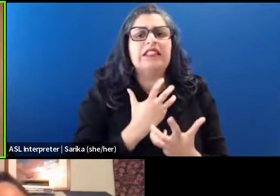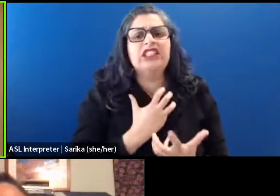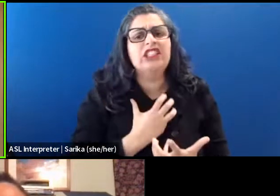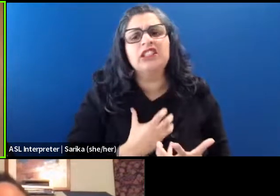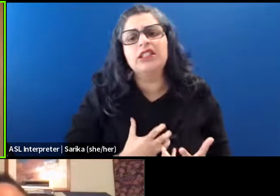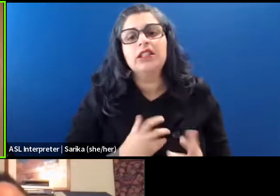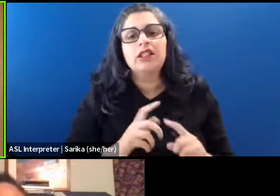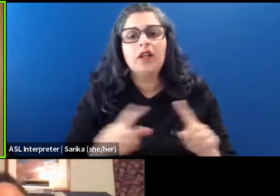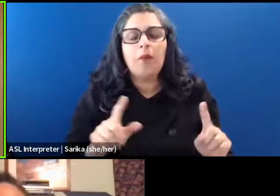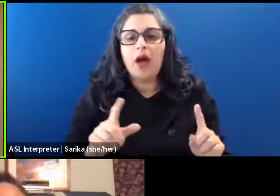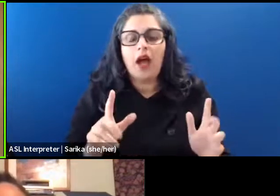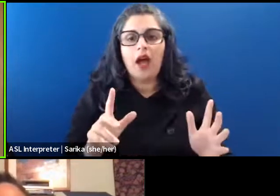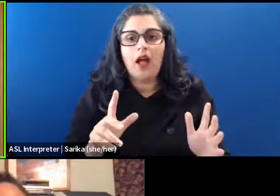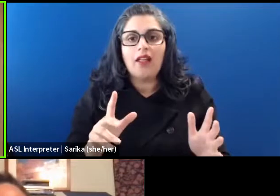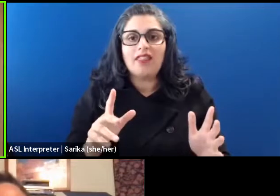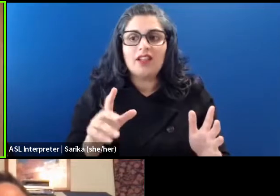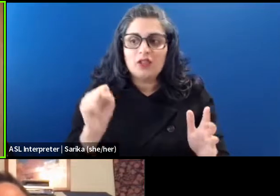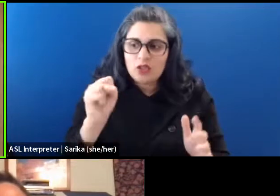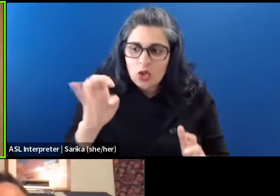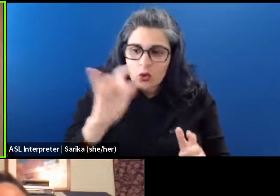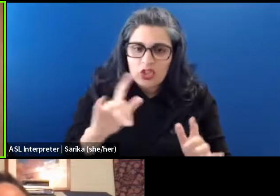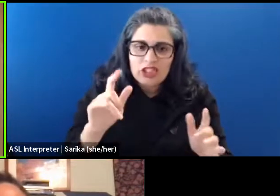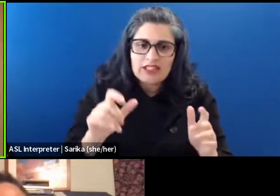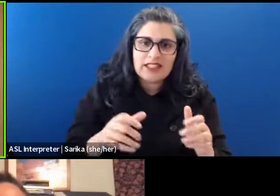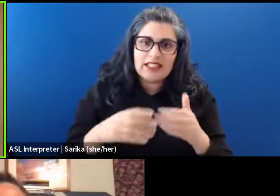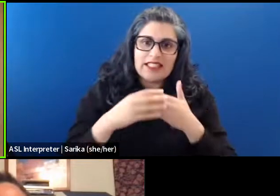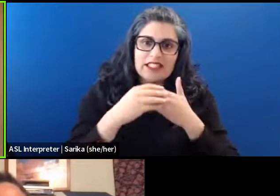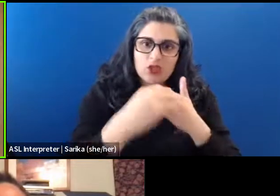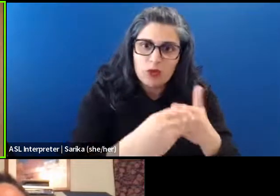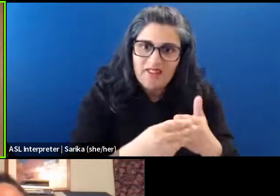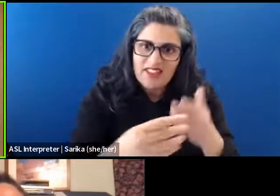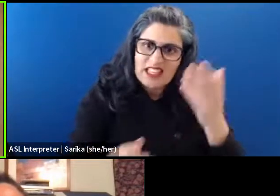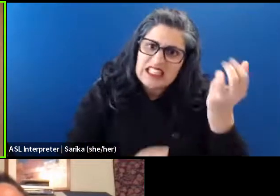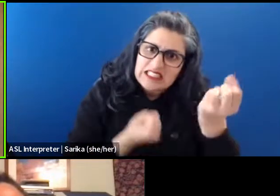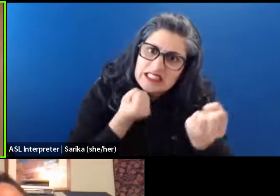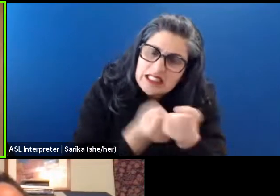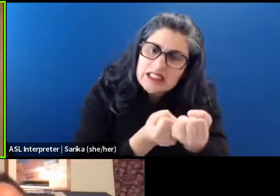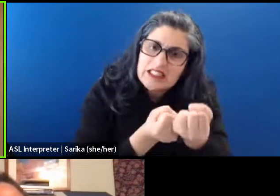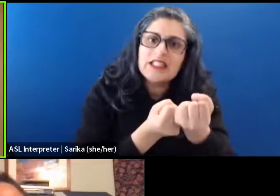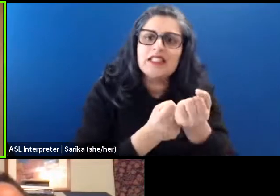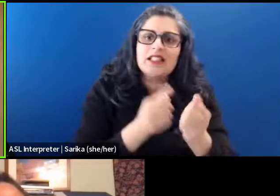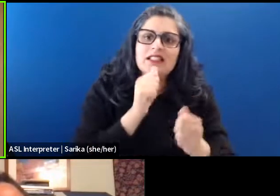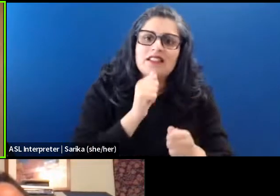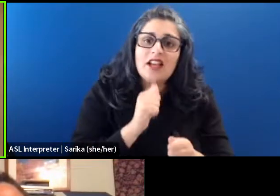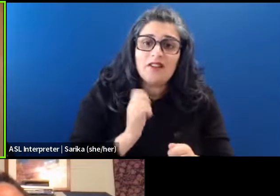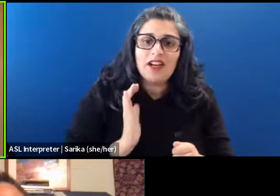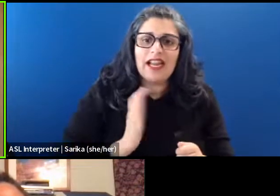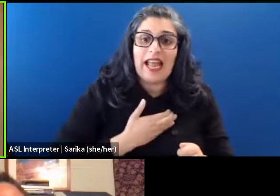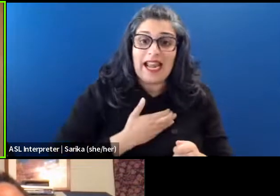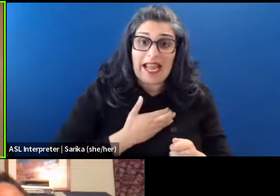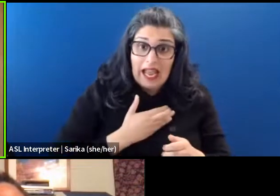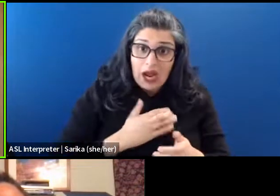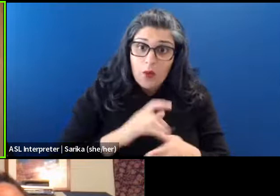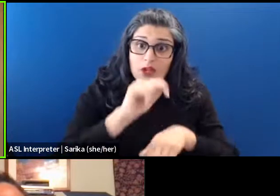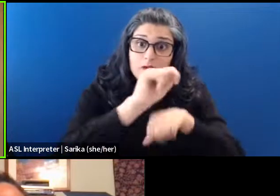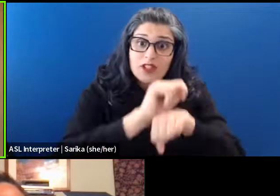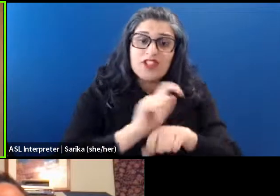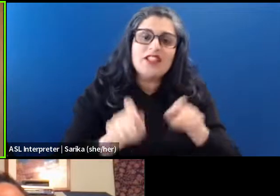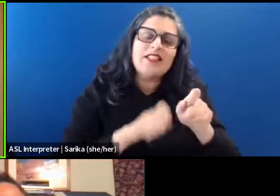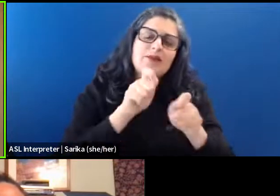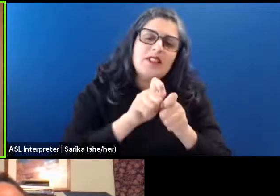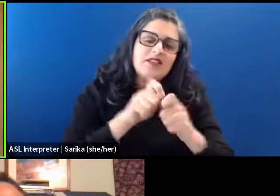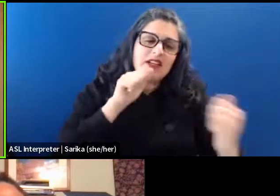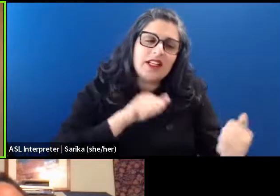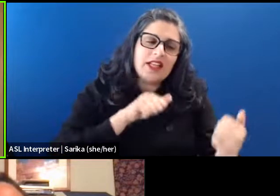socially driven suffering, and our tradition can explicitly acknowledge it. And then there are